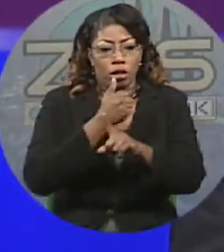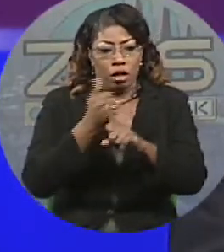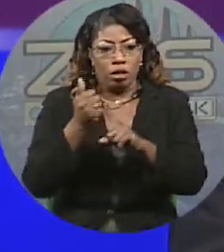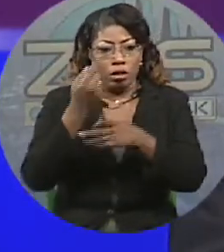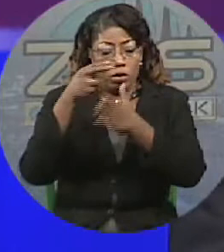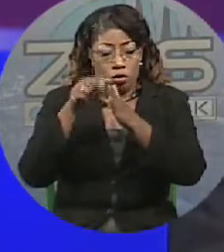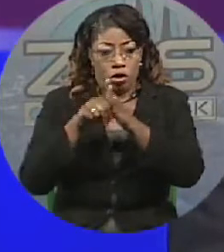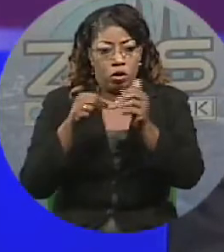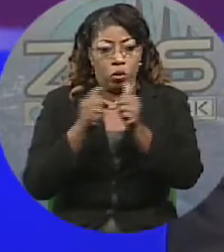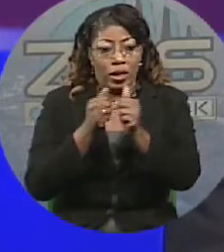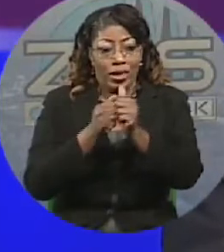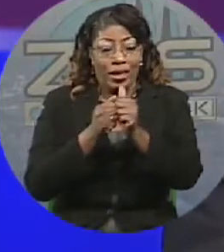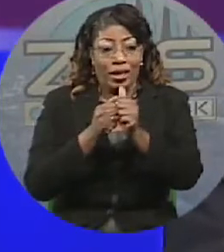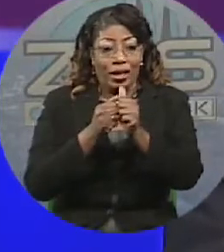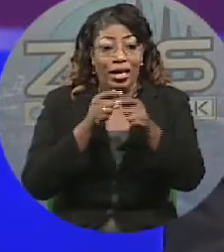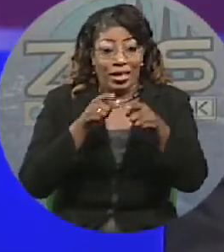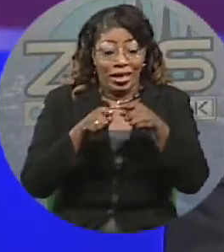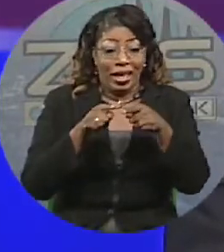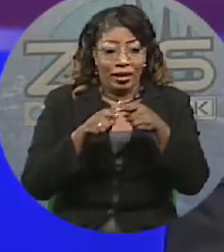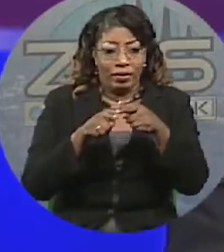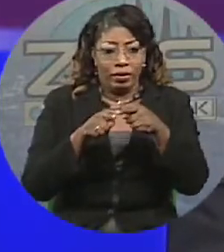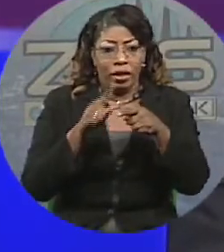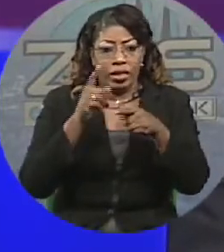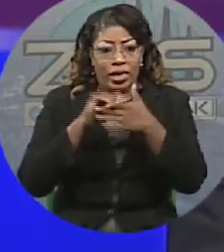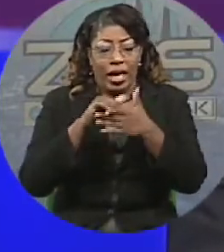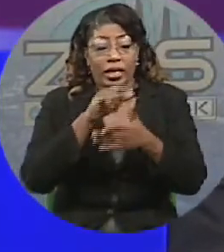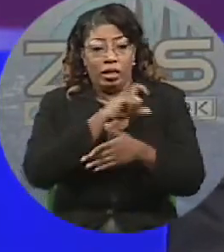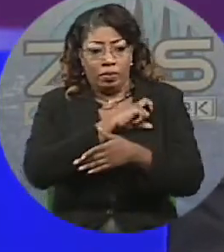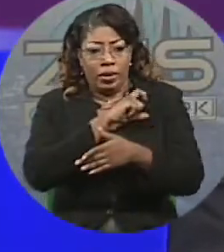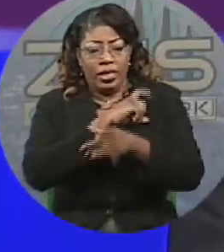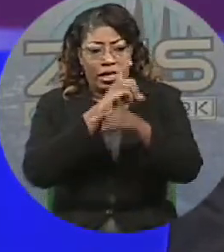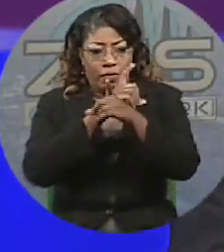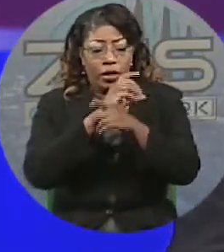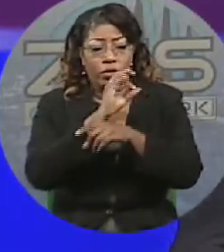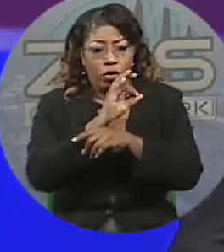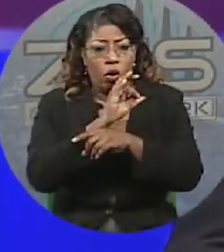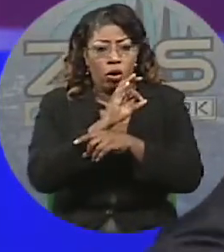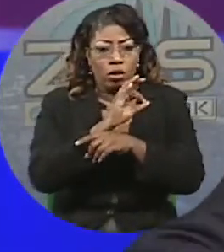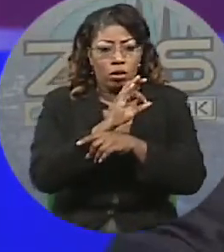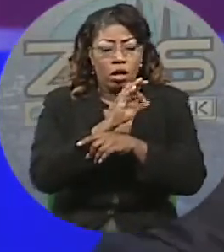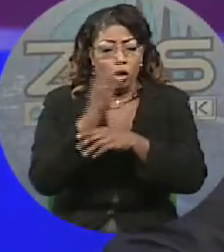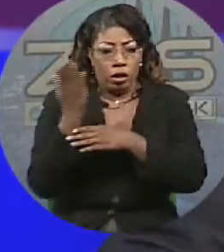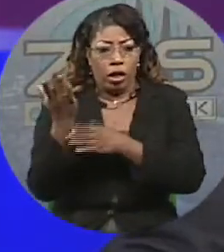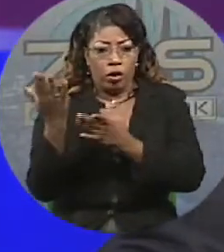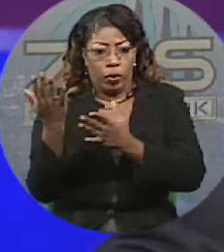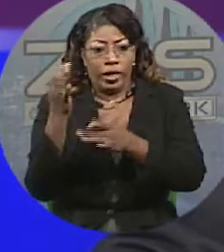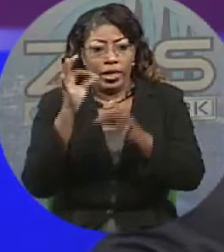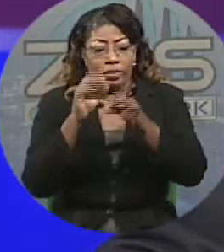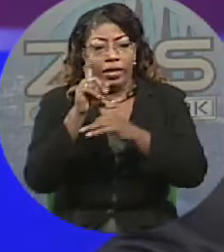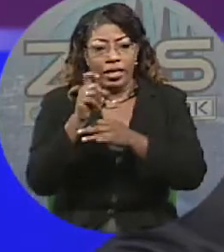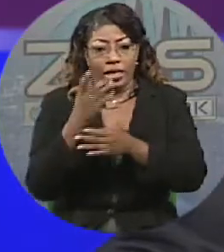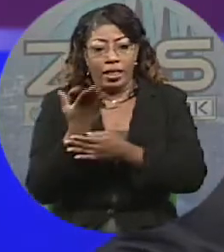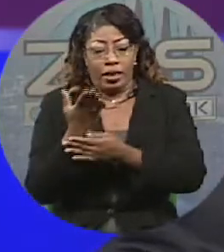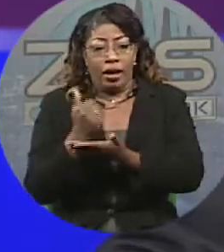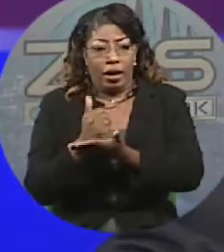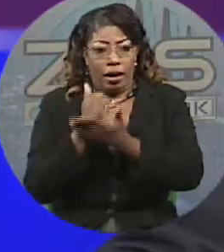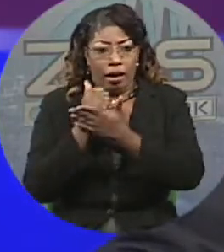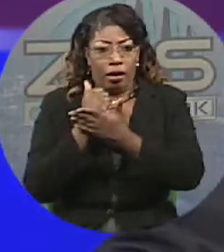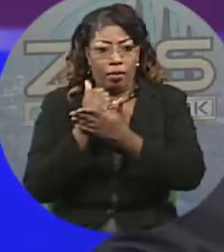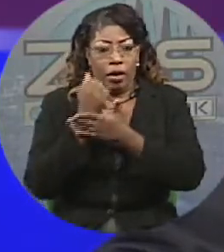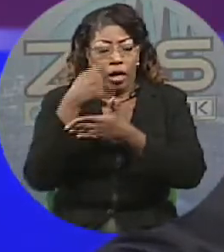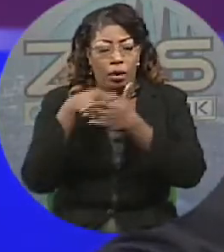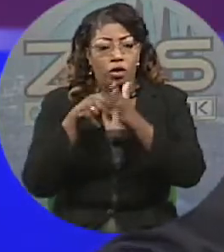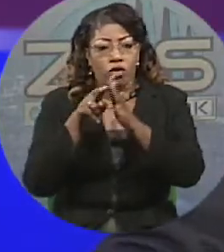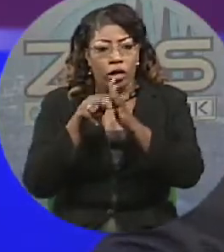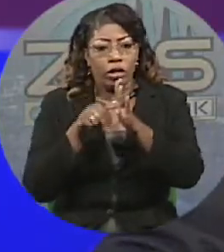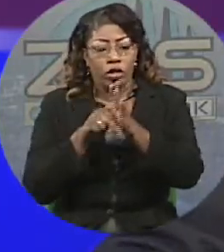Immigration Minister the Honorable Fred Mitchell noted that police and Defense Force officers are on standby should their assistance be needed. Today, though, Immigration Director William